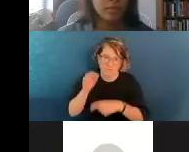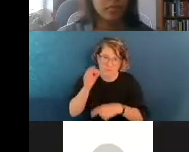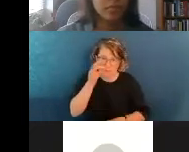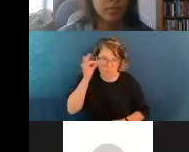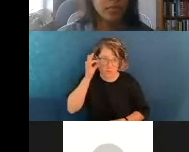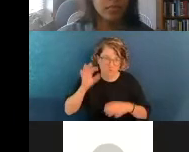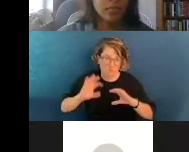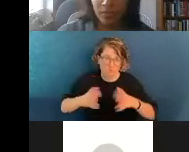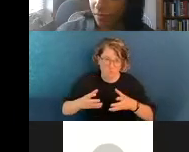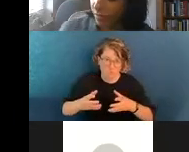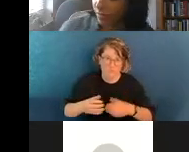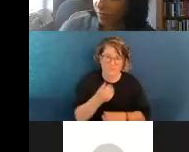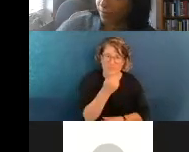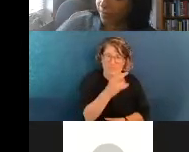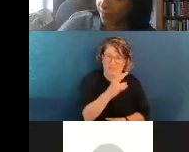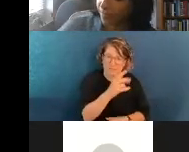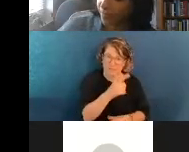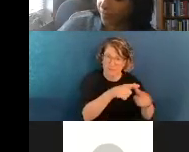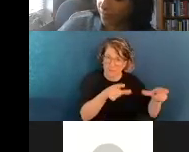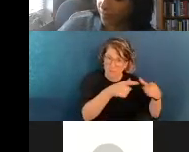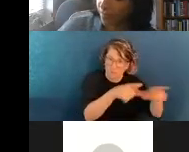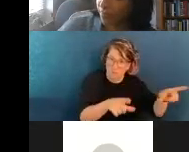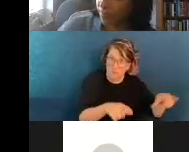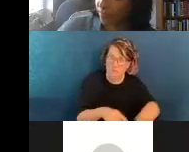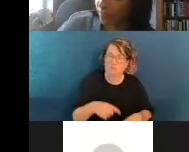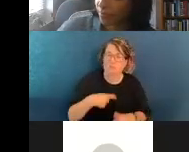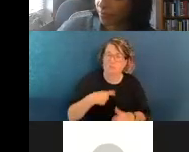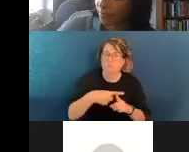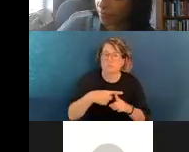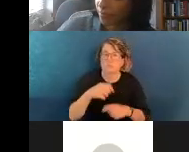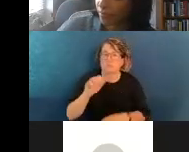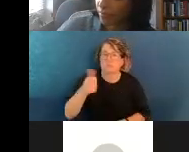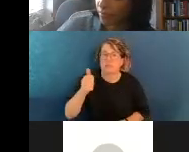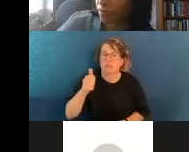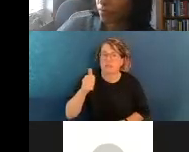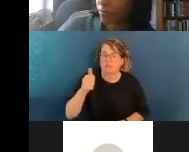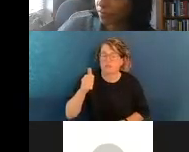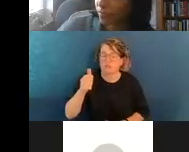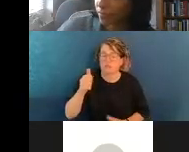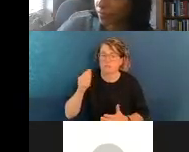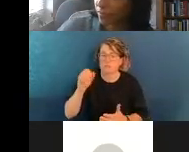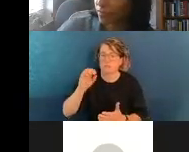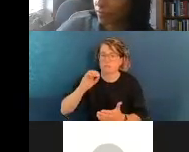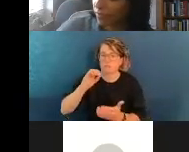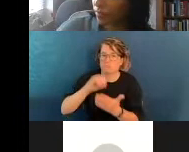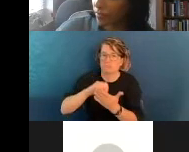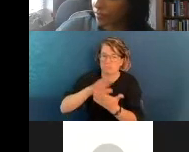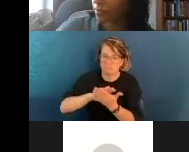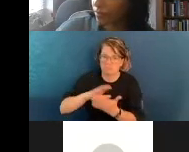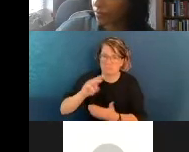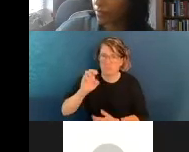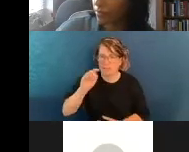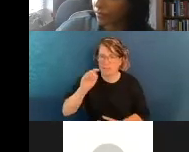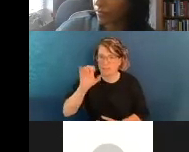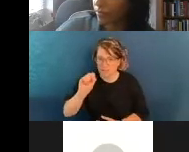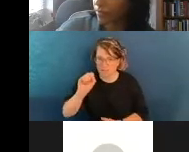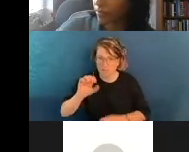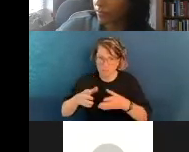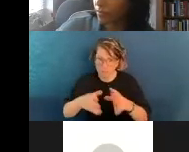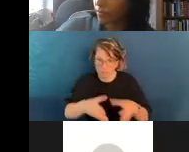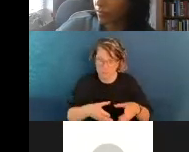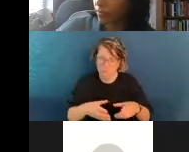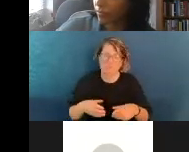groups, and 10 Métis chartered communities in the North, in order to equip learners with increased awareness and